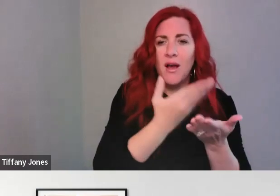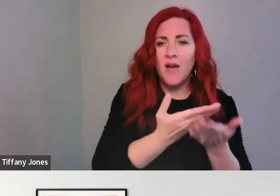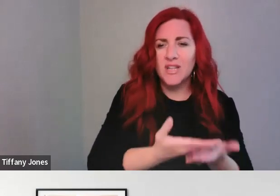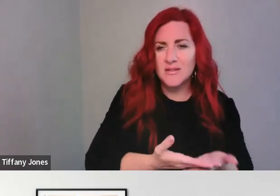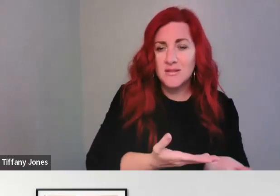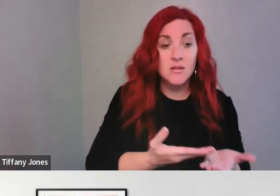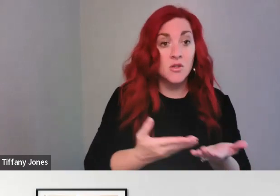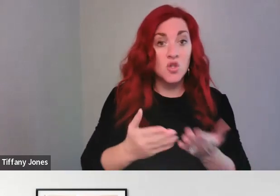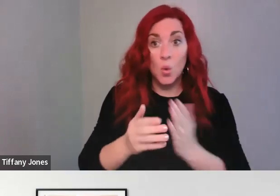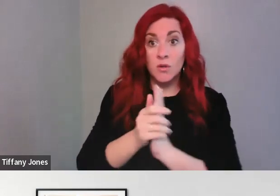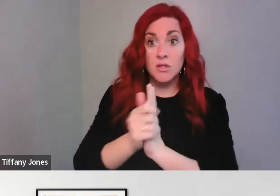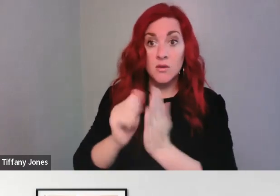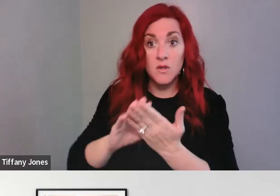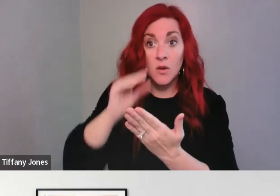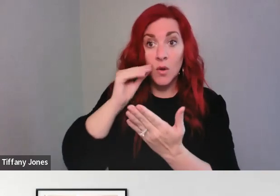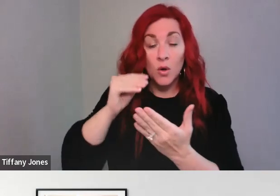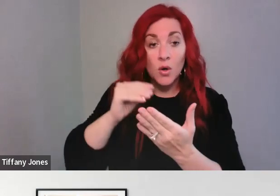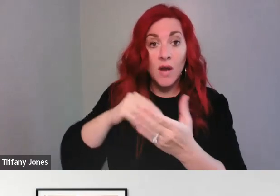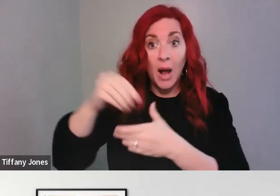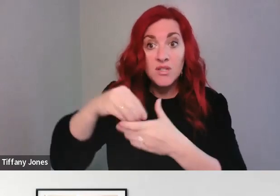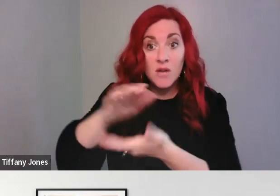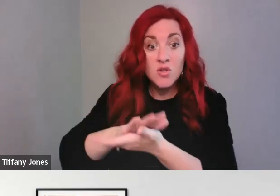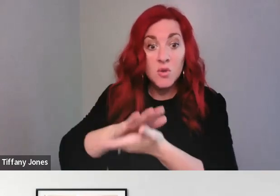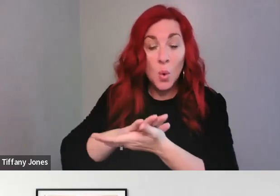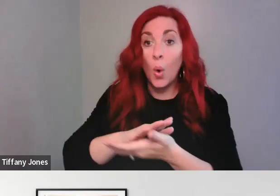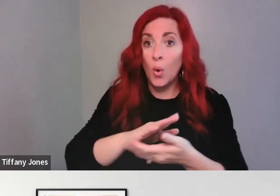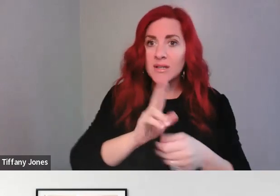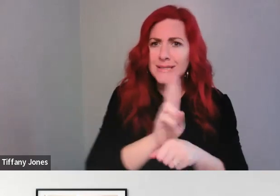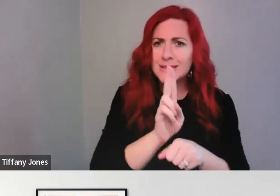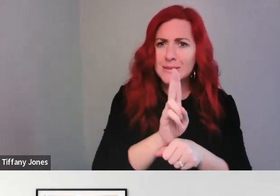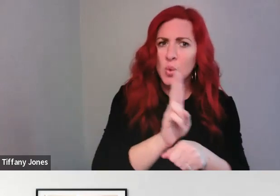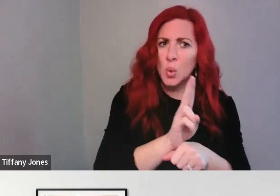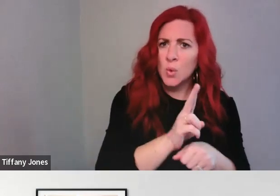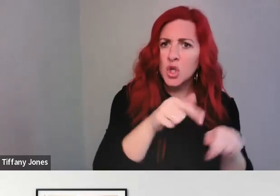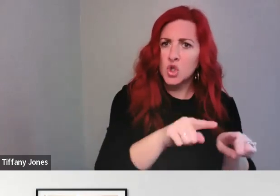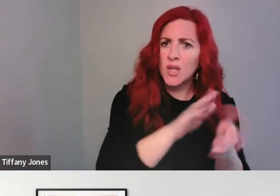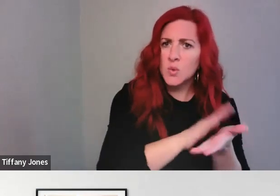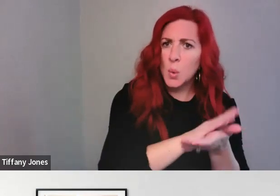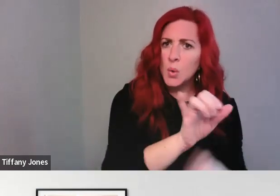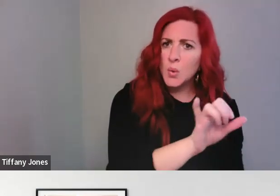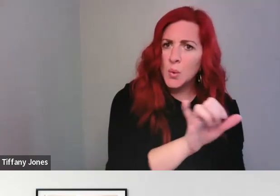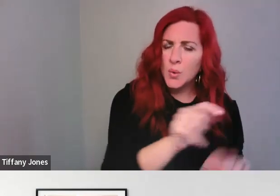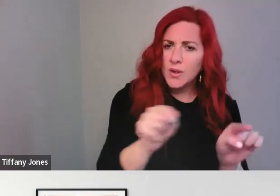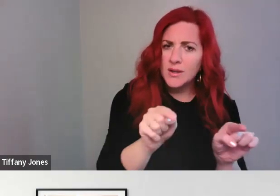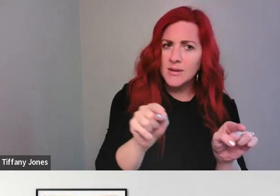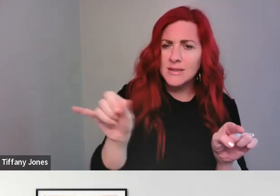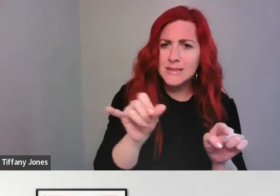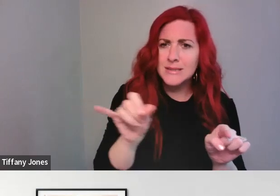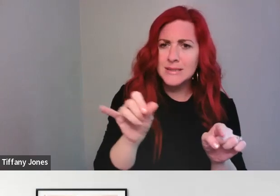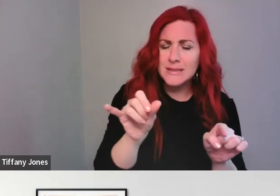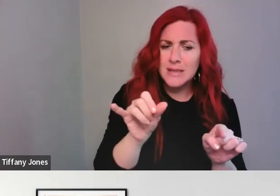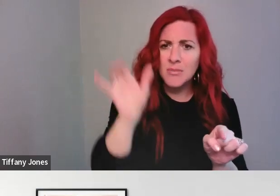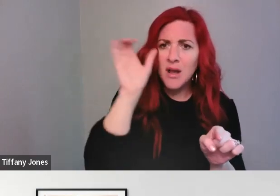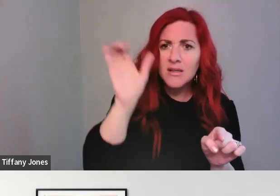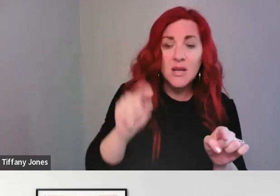up outside of school when they're using this device are applicable when they go into school. They need it to do homework outside of